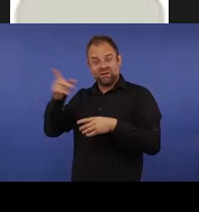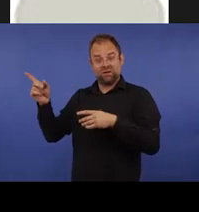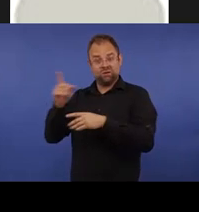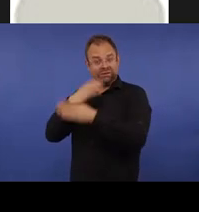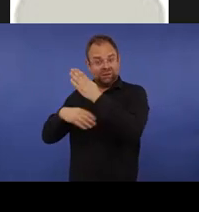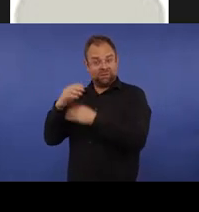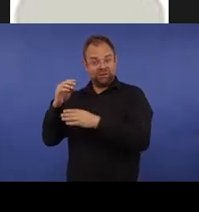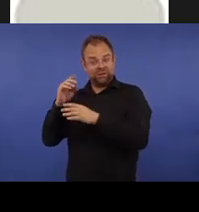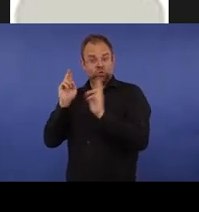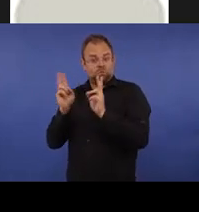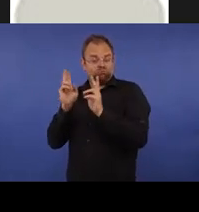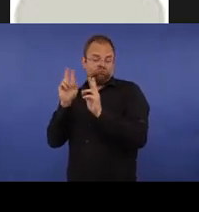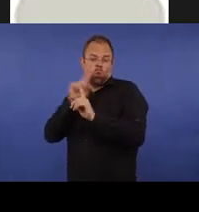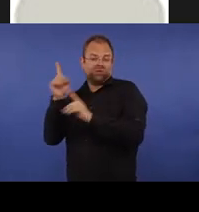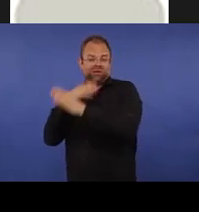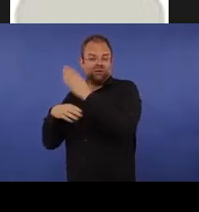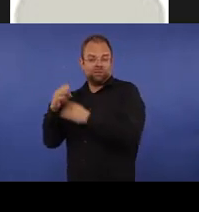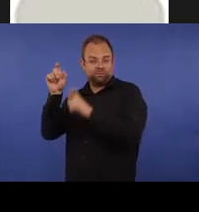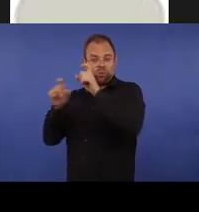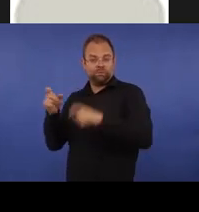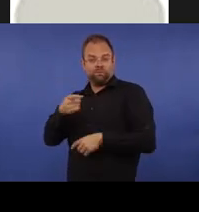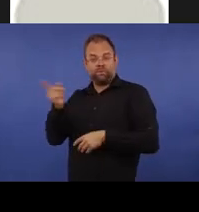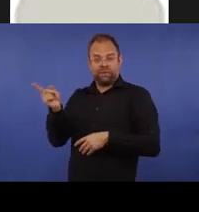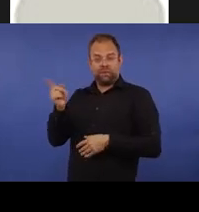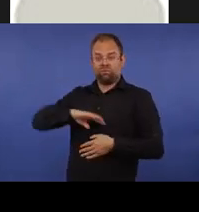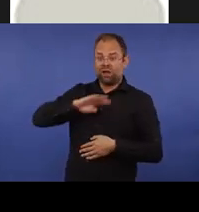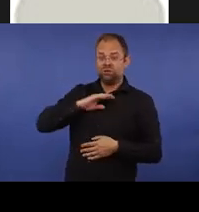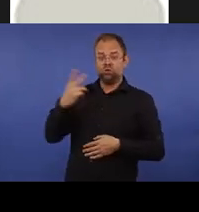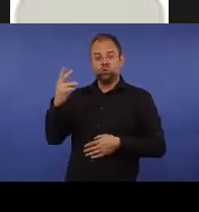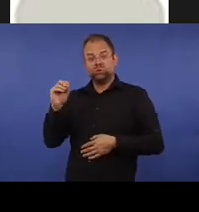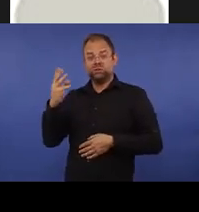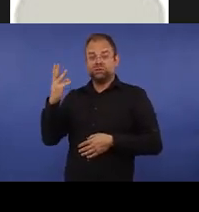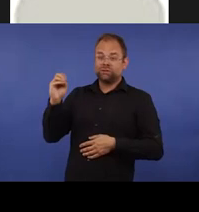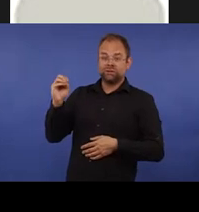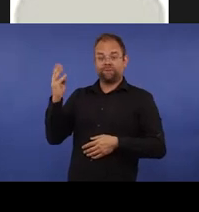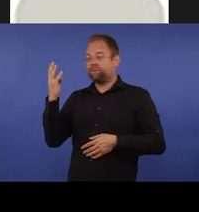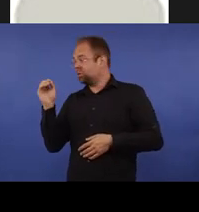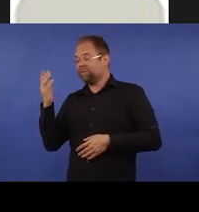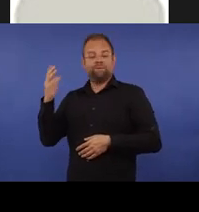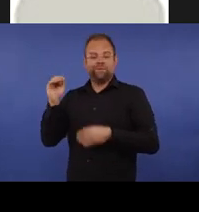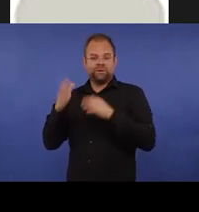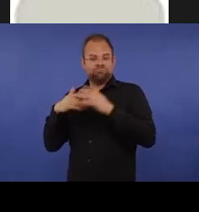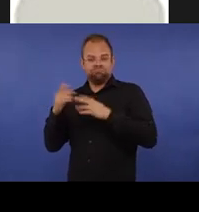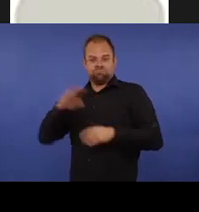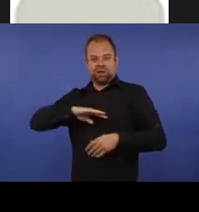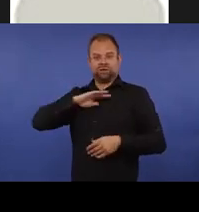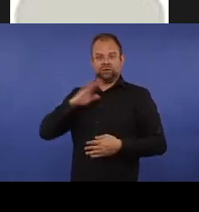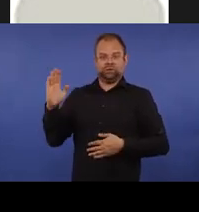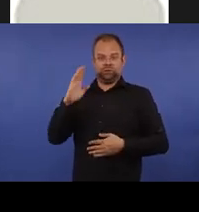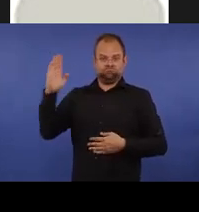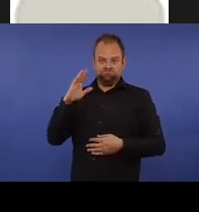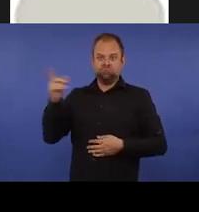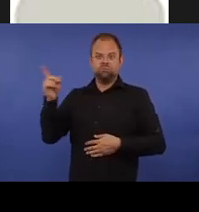isolation or institutionalization. They don't see themselves as having the possibility of acquiring